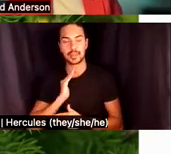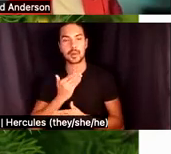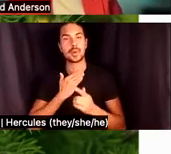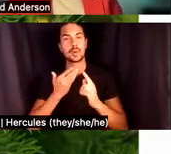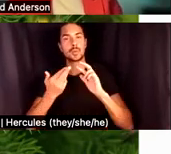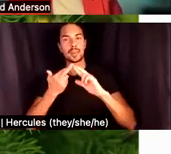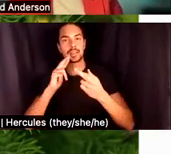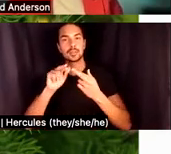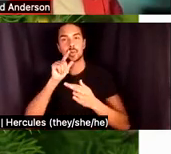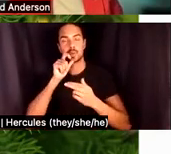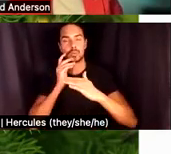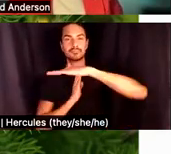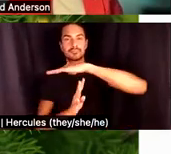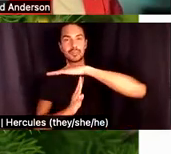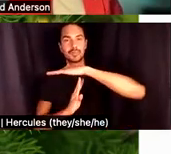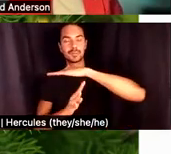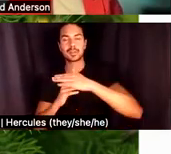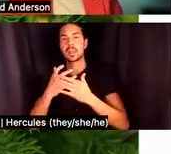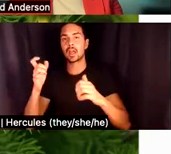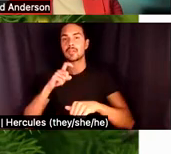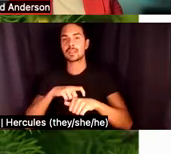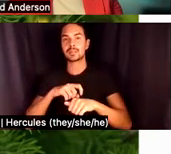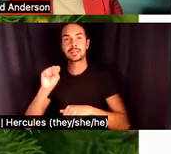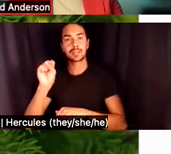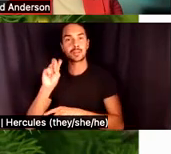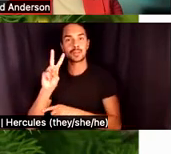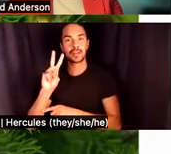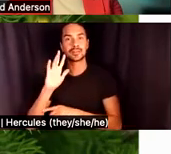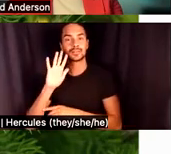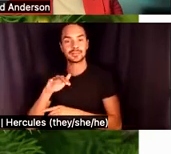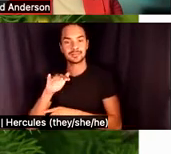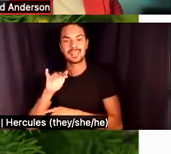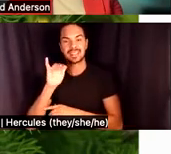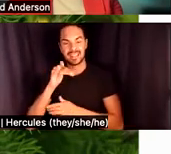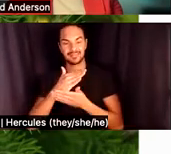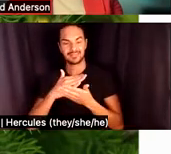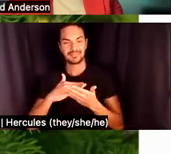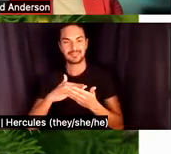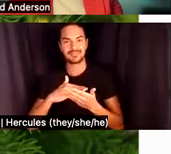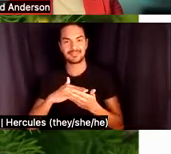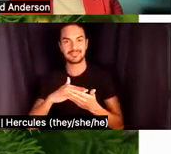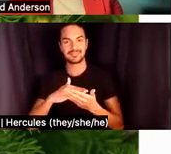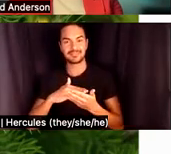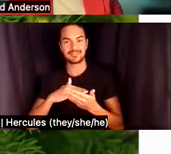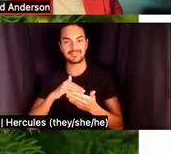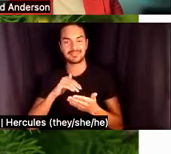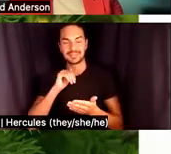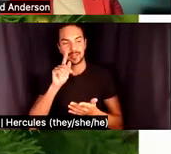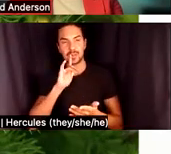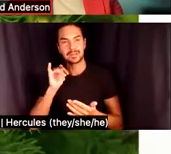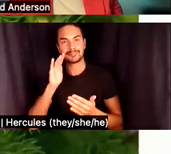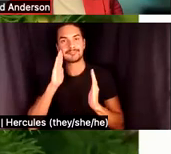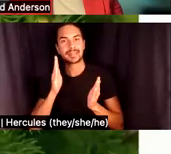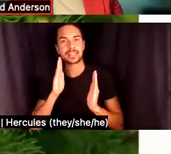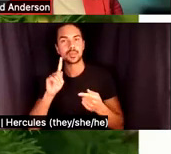been trafficked, a lot of the times the sexual violence part of that hasn't really been as attuned to. And thinking about the harm